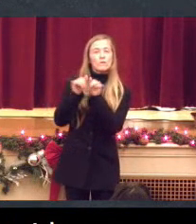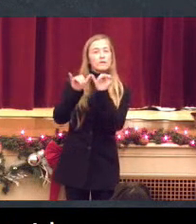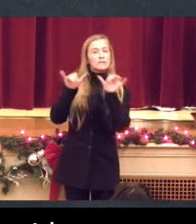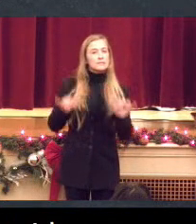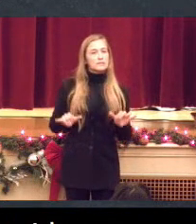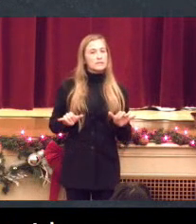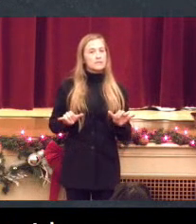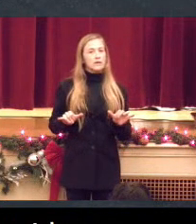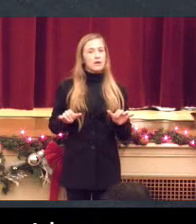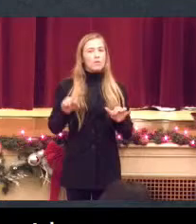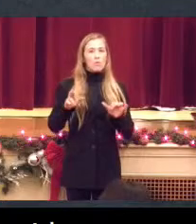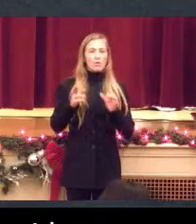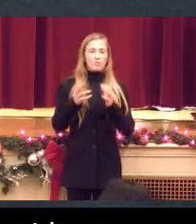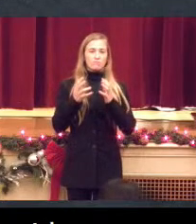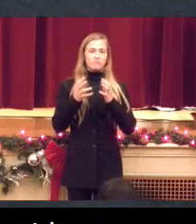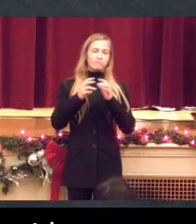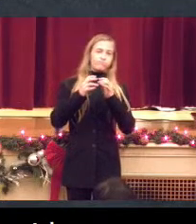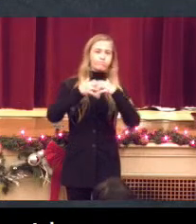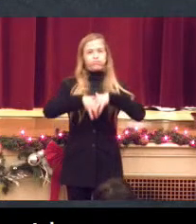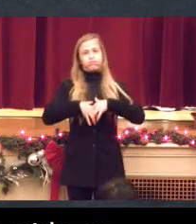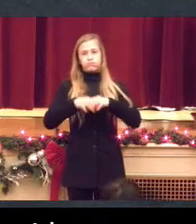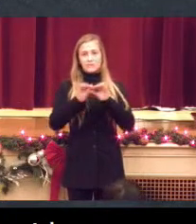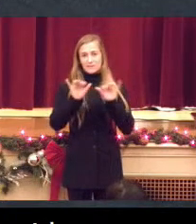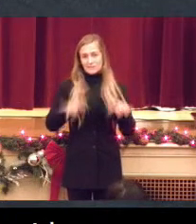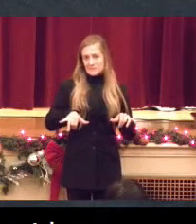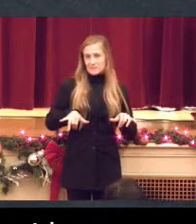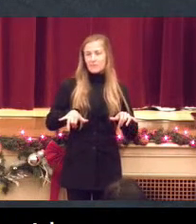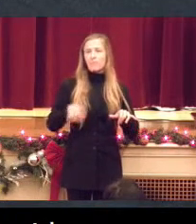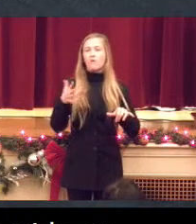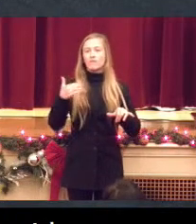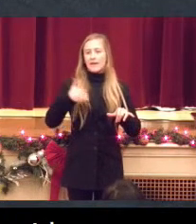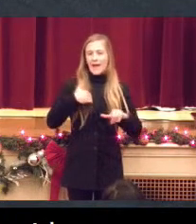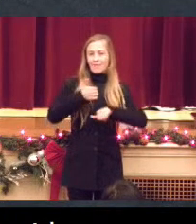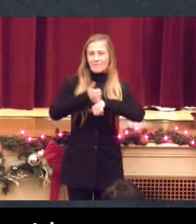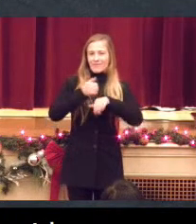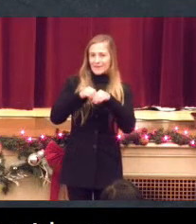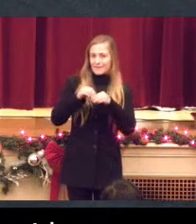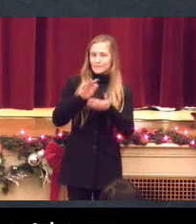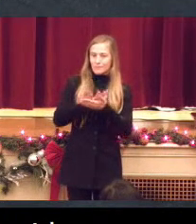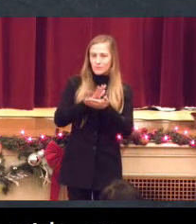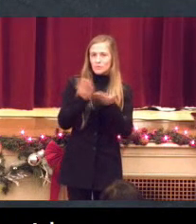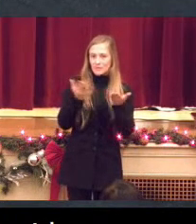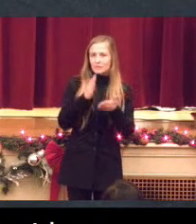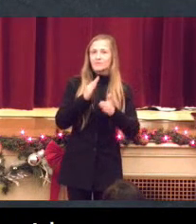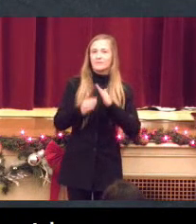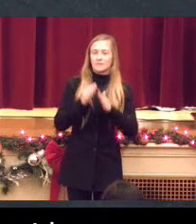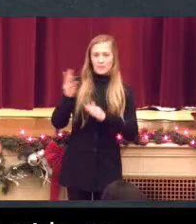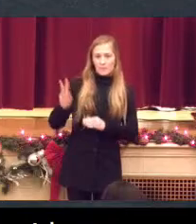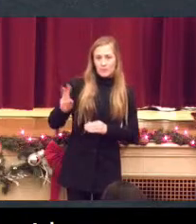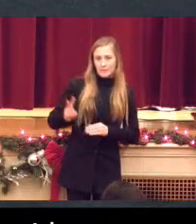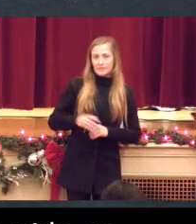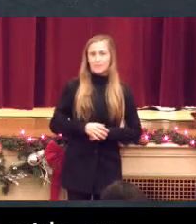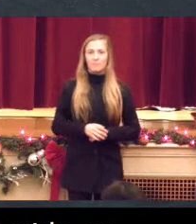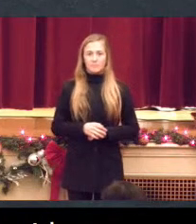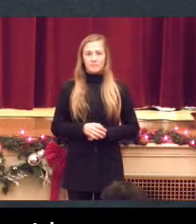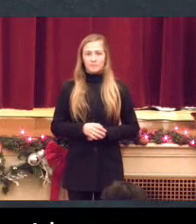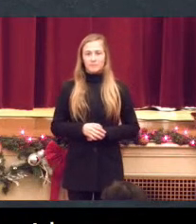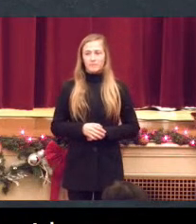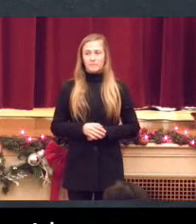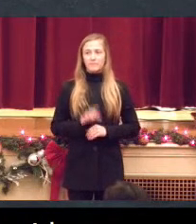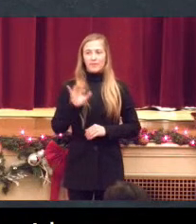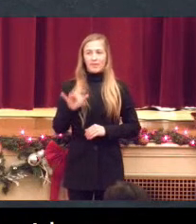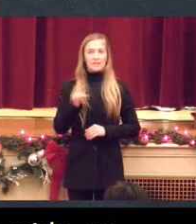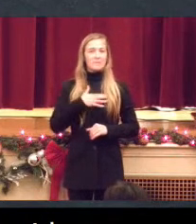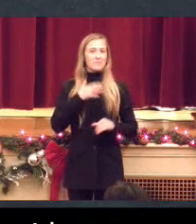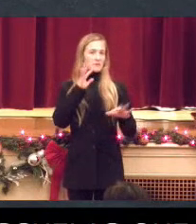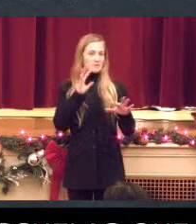or the fragmented system that we have in schools serving the city of Wilmington children. That's how I don't